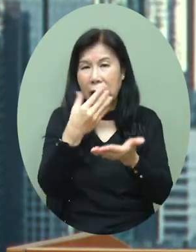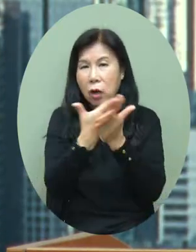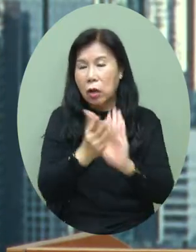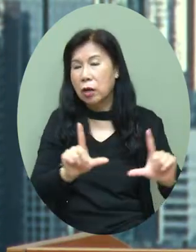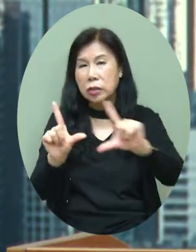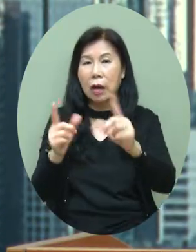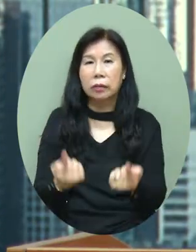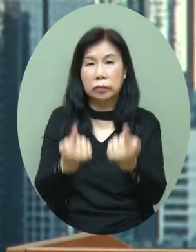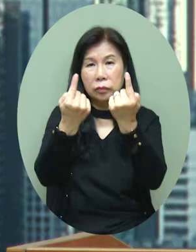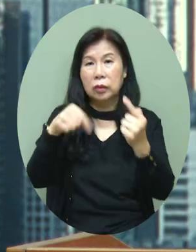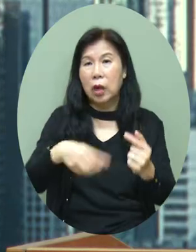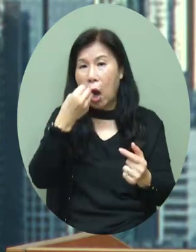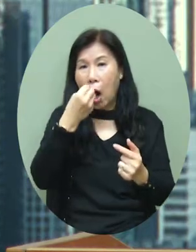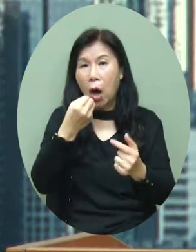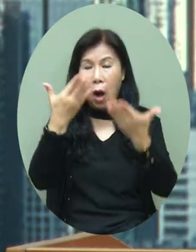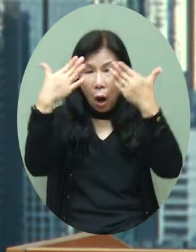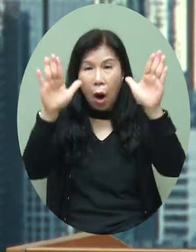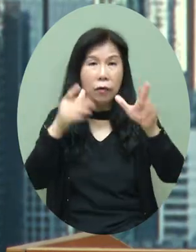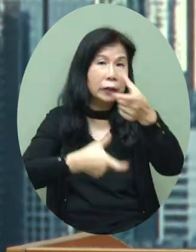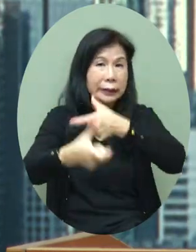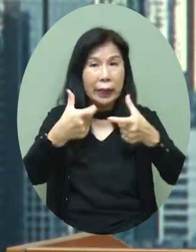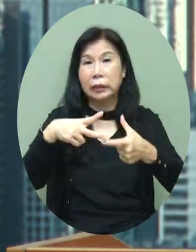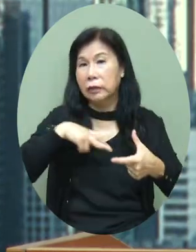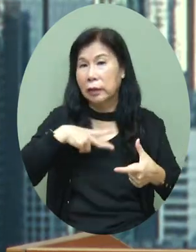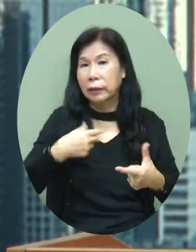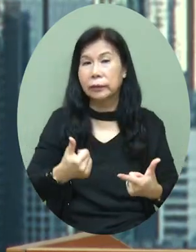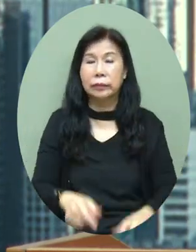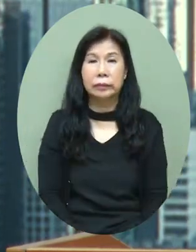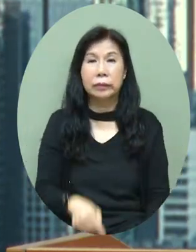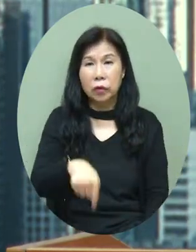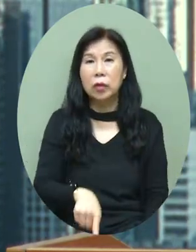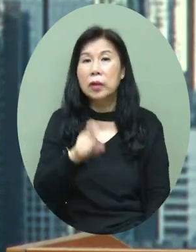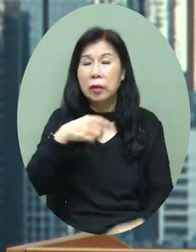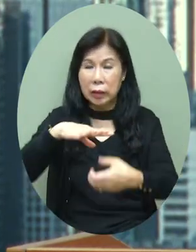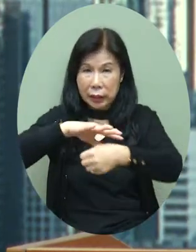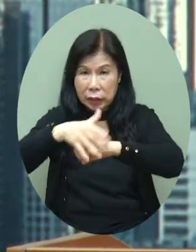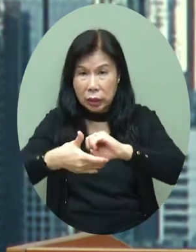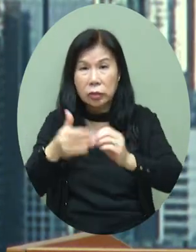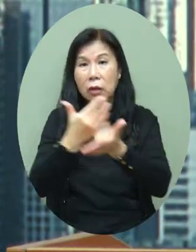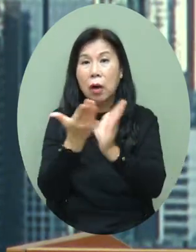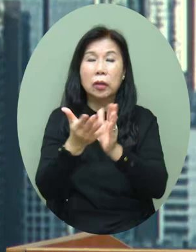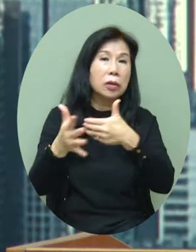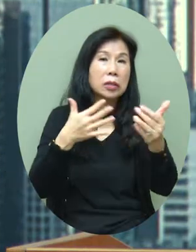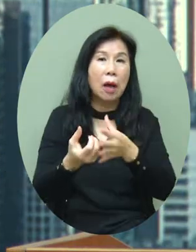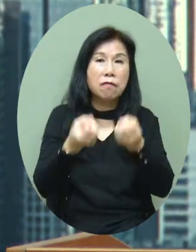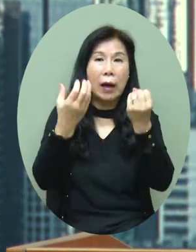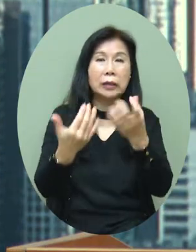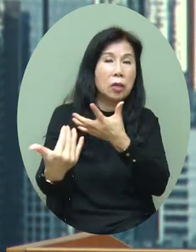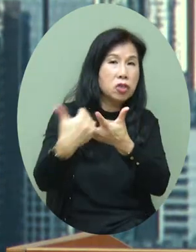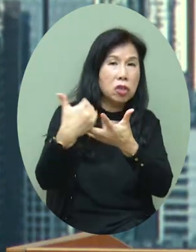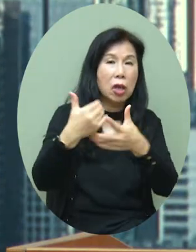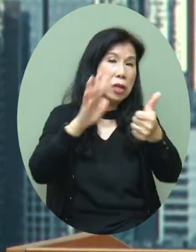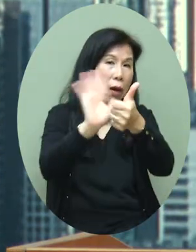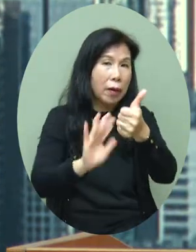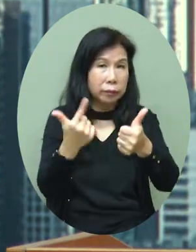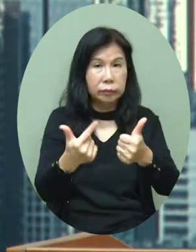economy is bound to be affected by what's happening elsewhere in the world. And this year we are having